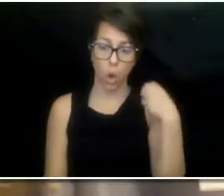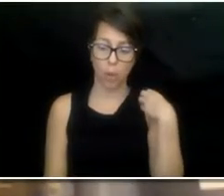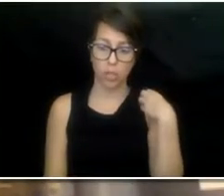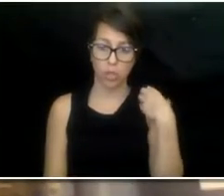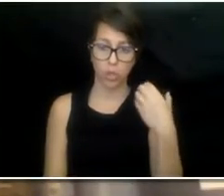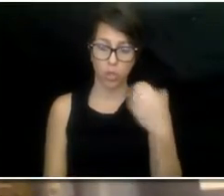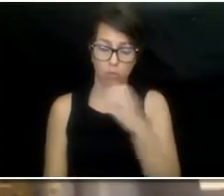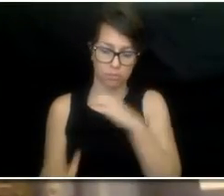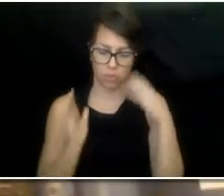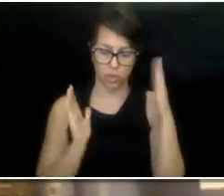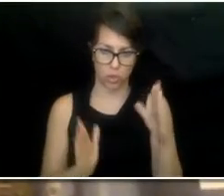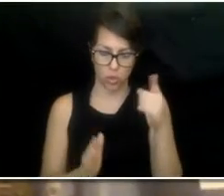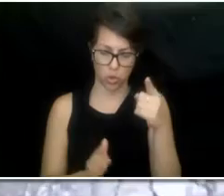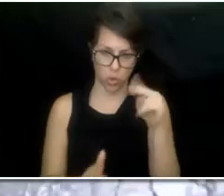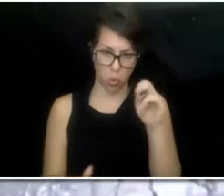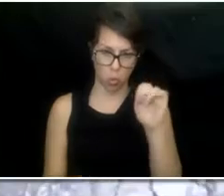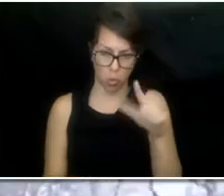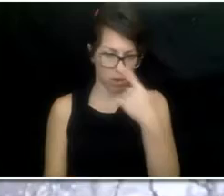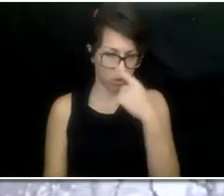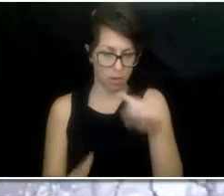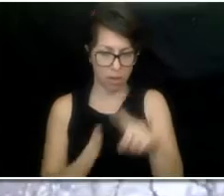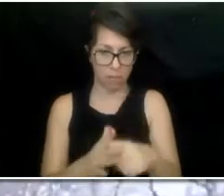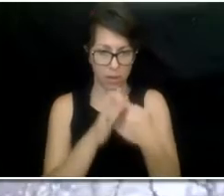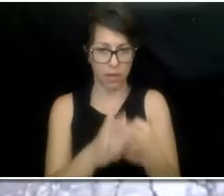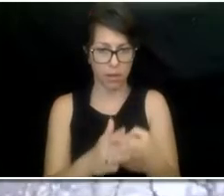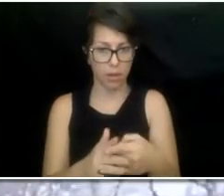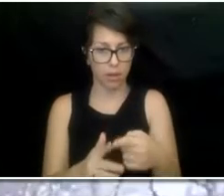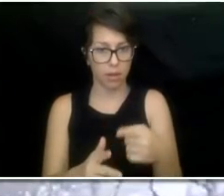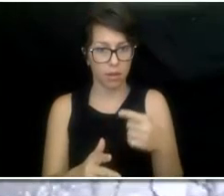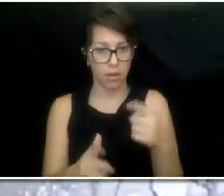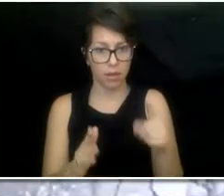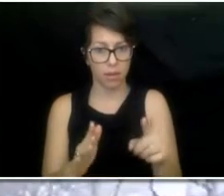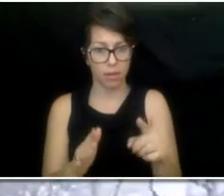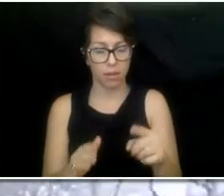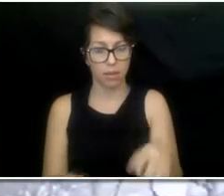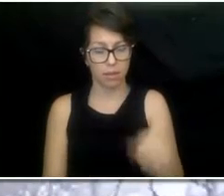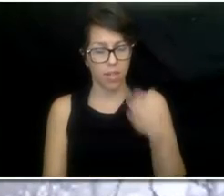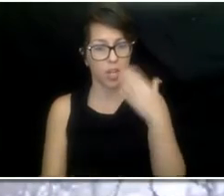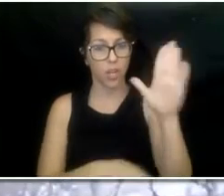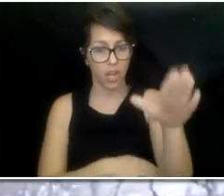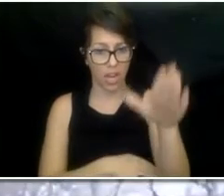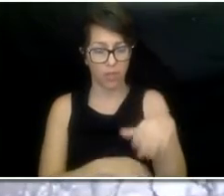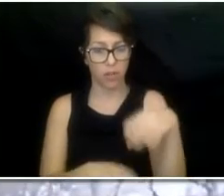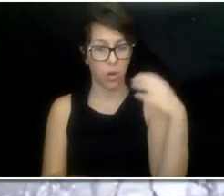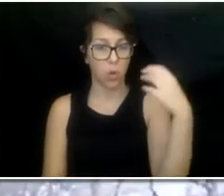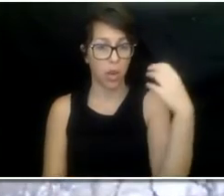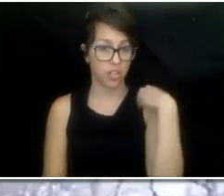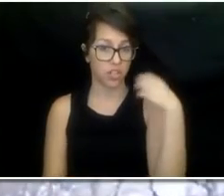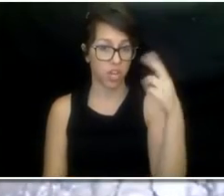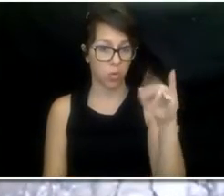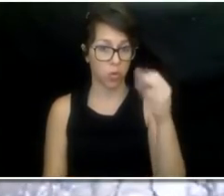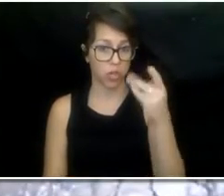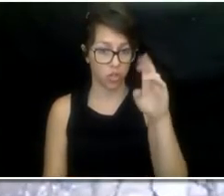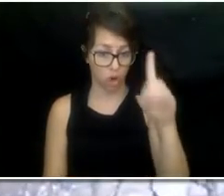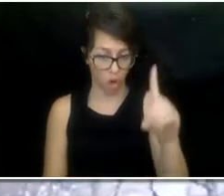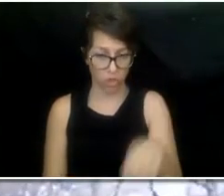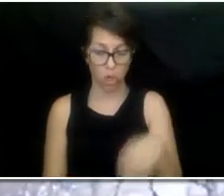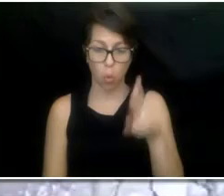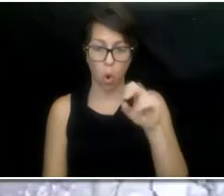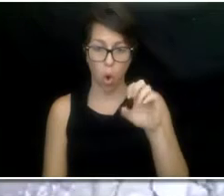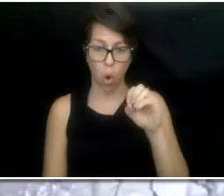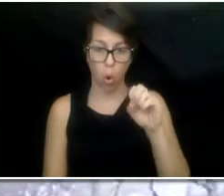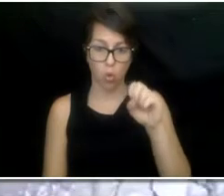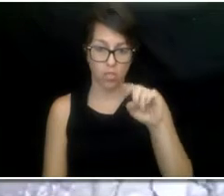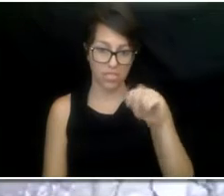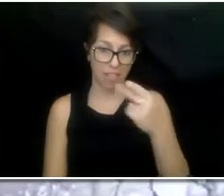Safety I am Cecil Noel commissioner of the mayor's office to end domestic and gender-based violence my pronouns are